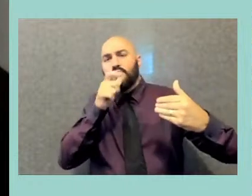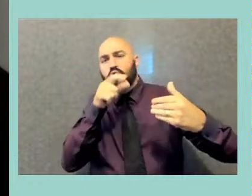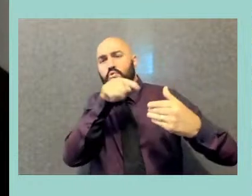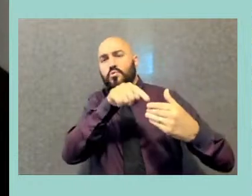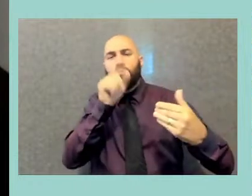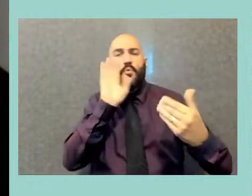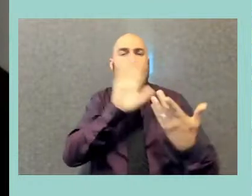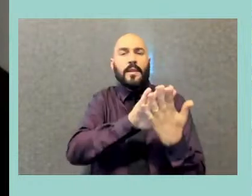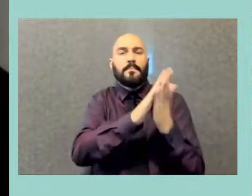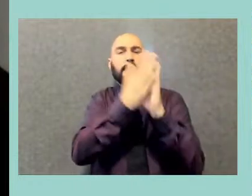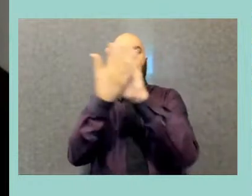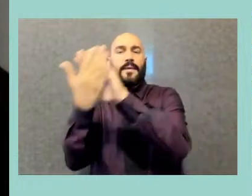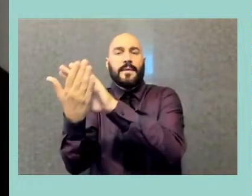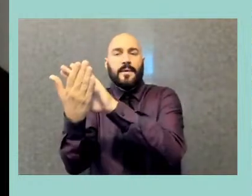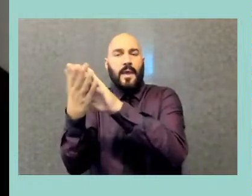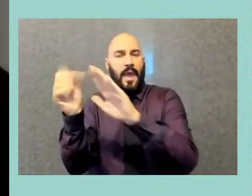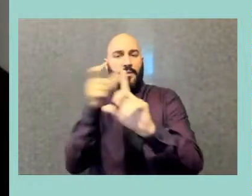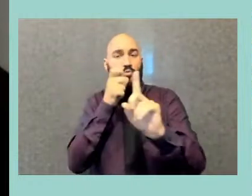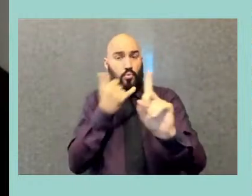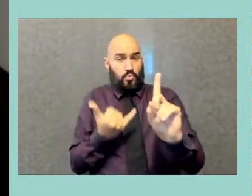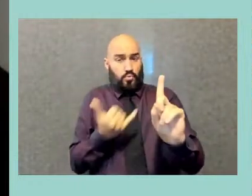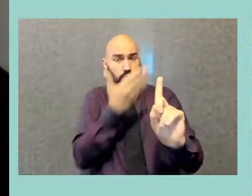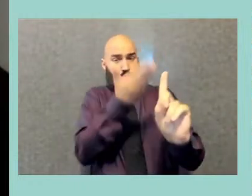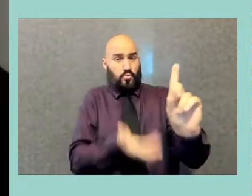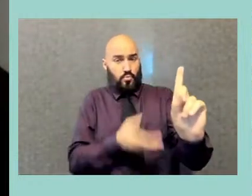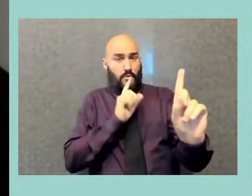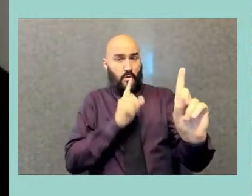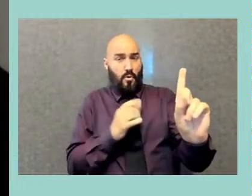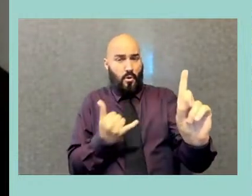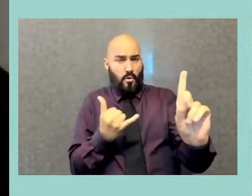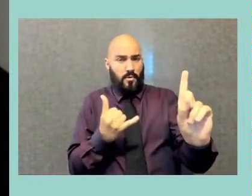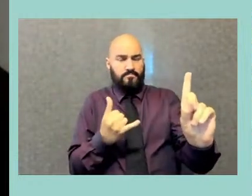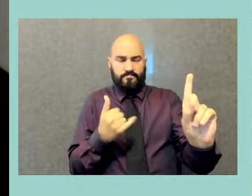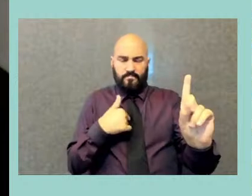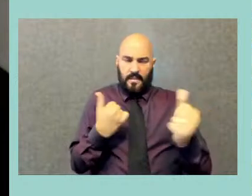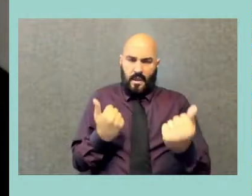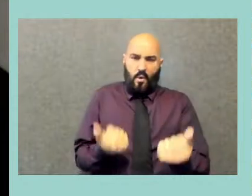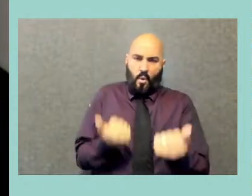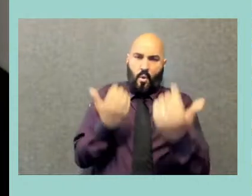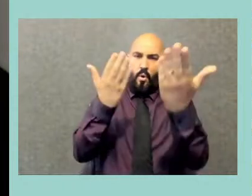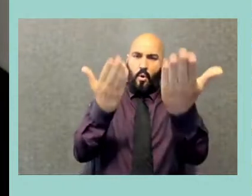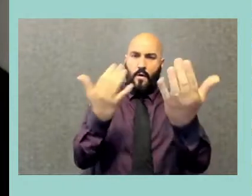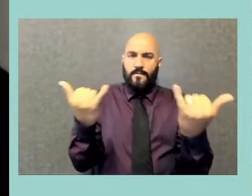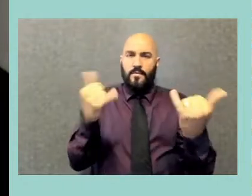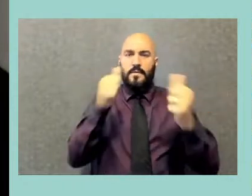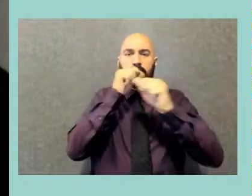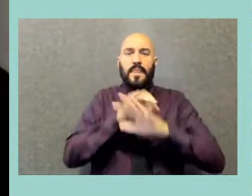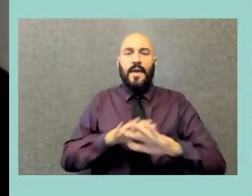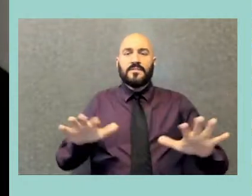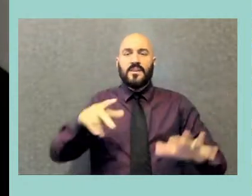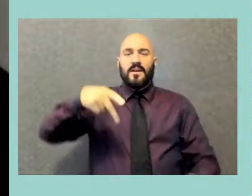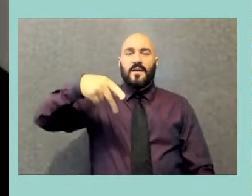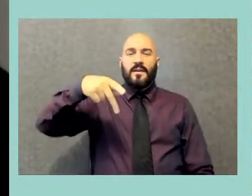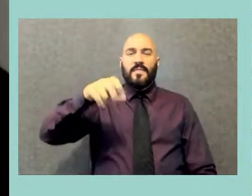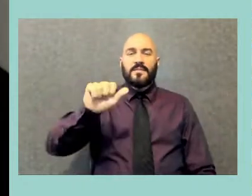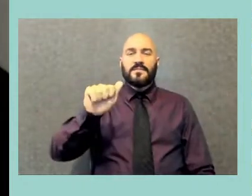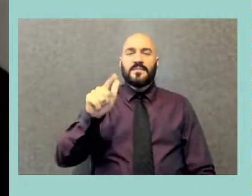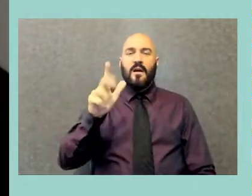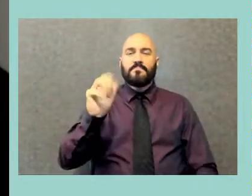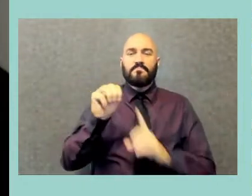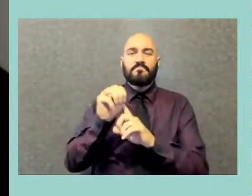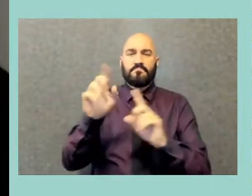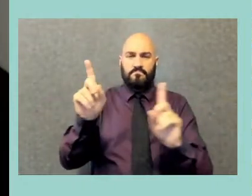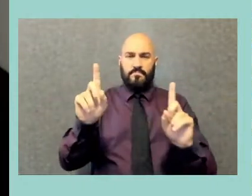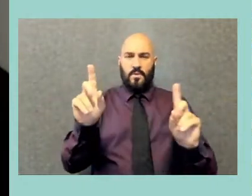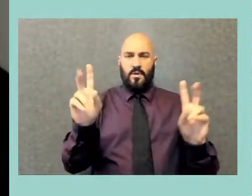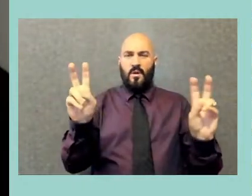will be, and the people you are, I offer a blessing in the form of the song